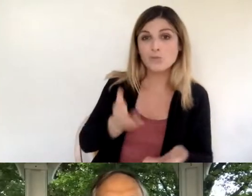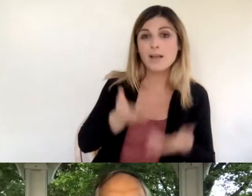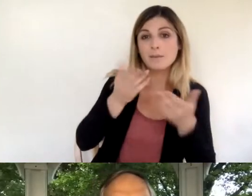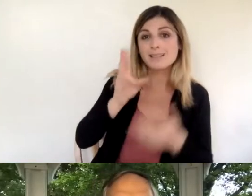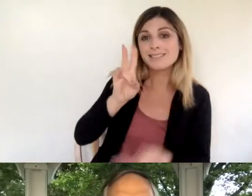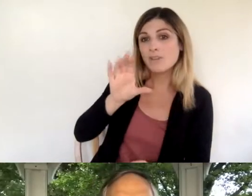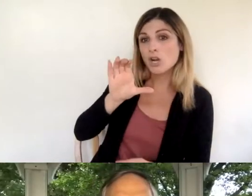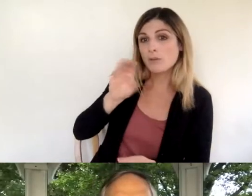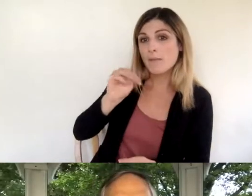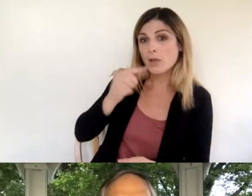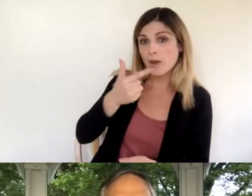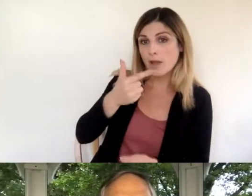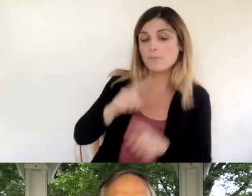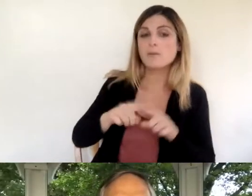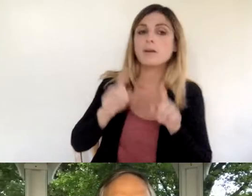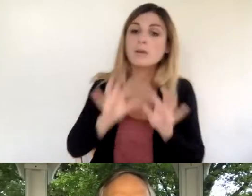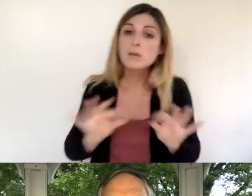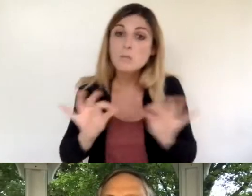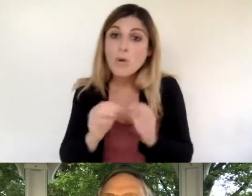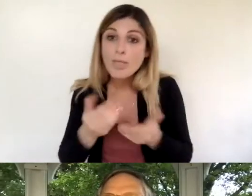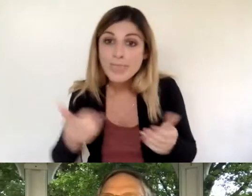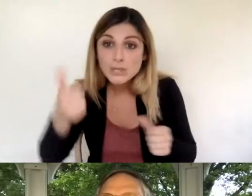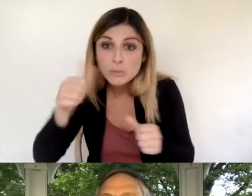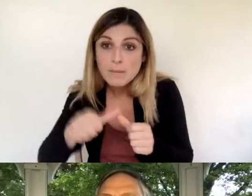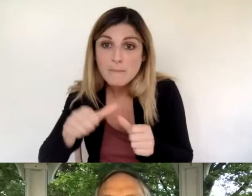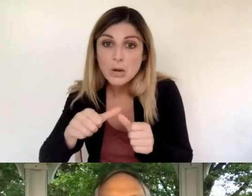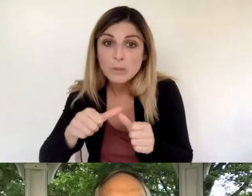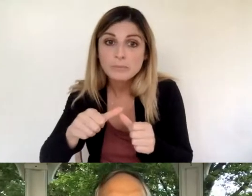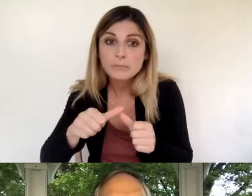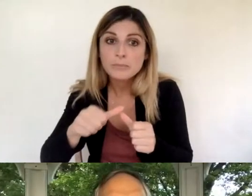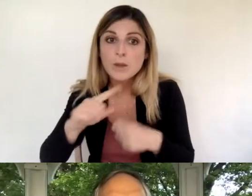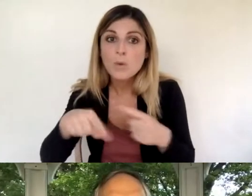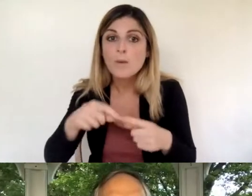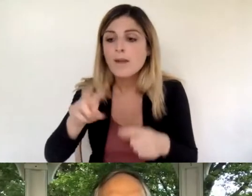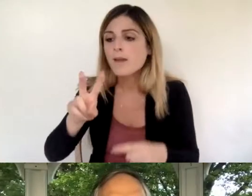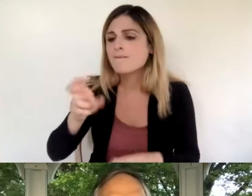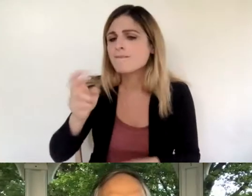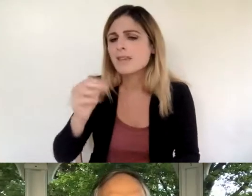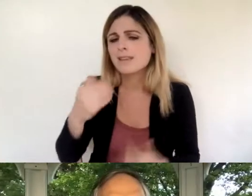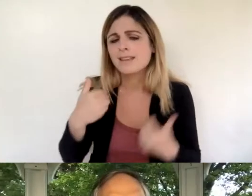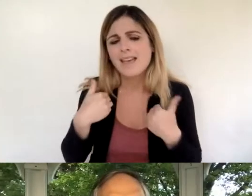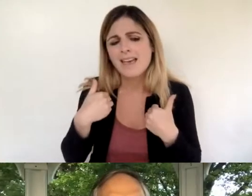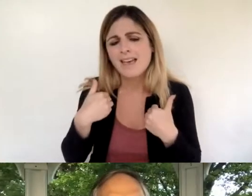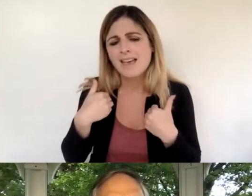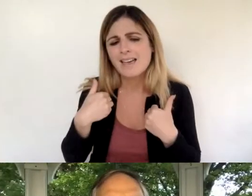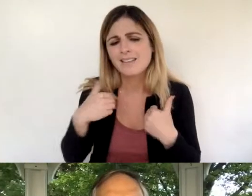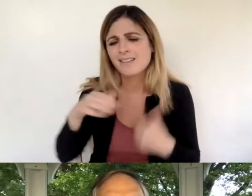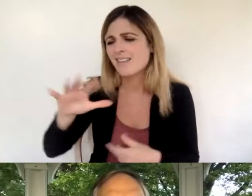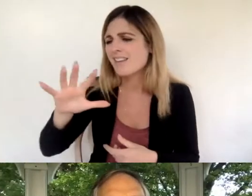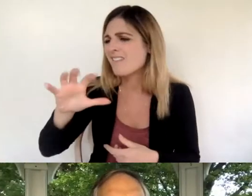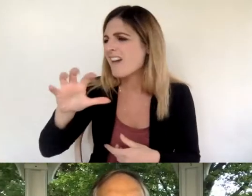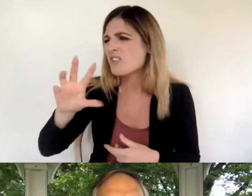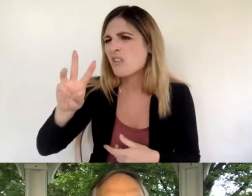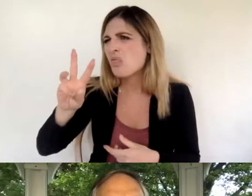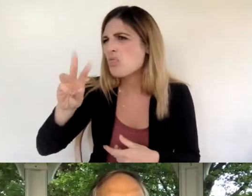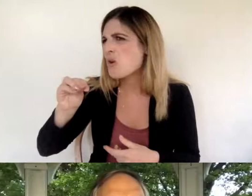you know, the thing to remember is that when vegans had calcium intakes, I forget what the cutoff was. I think it was